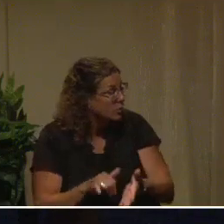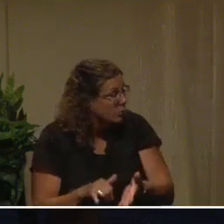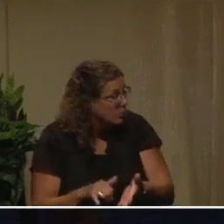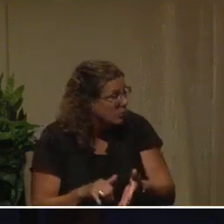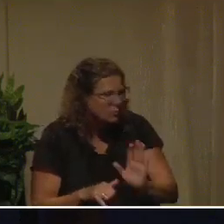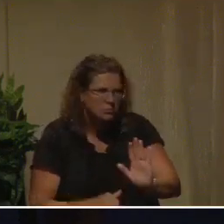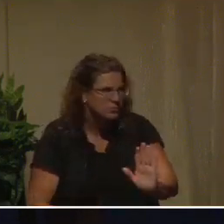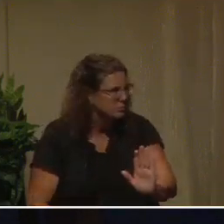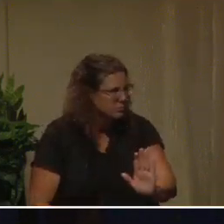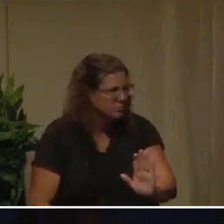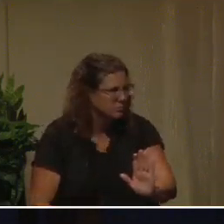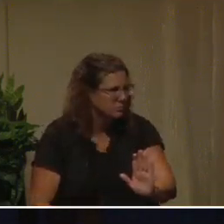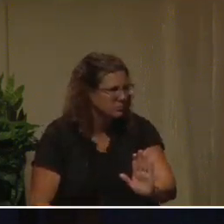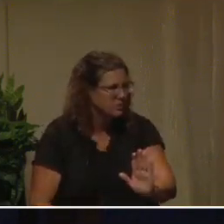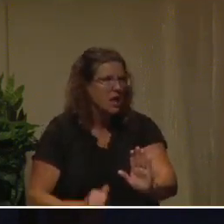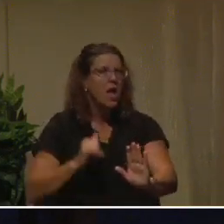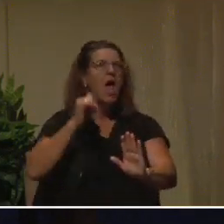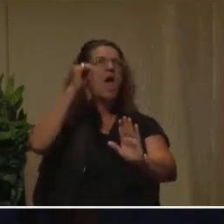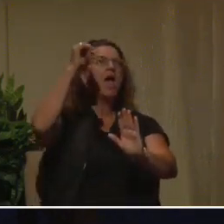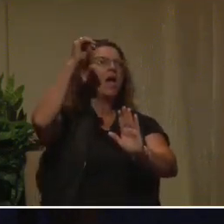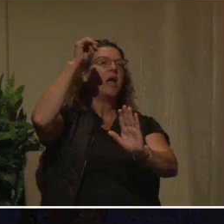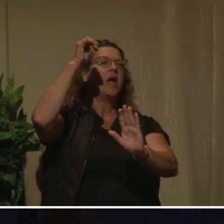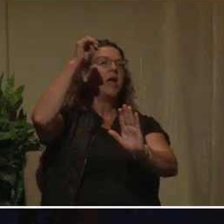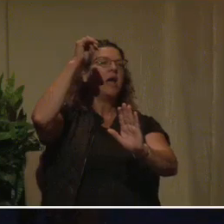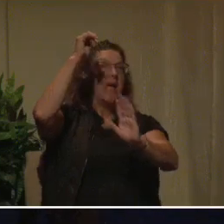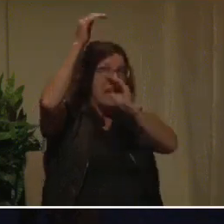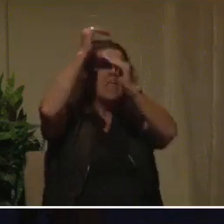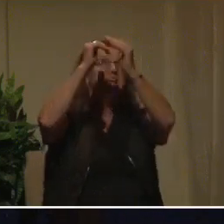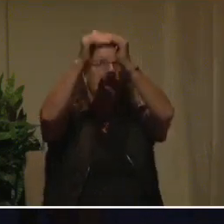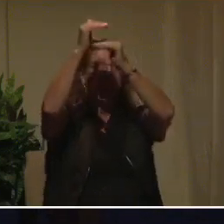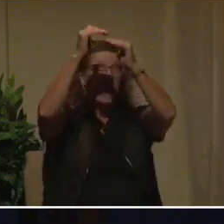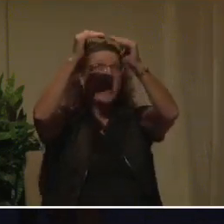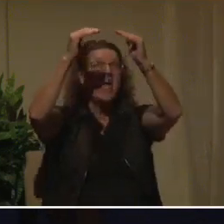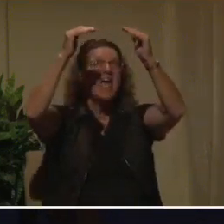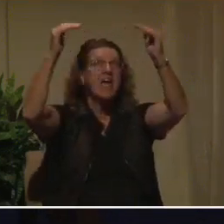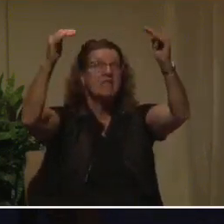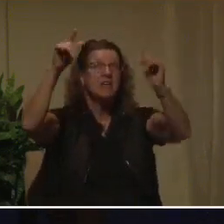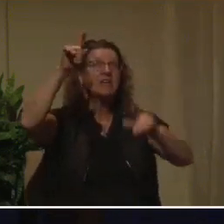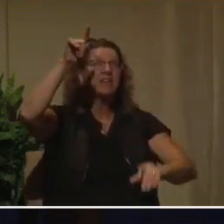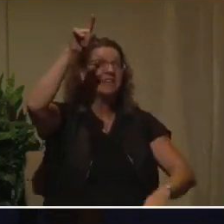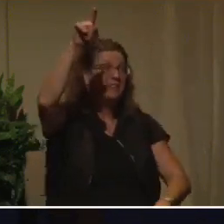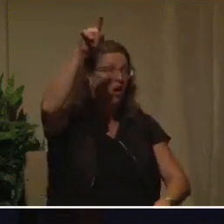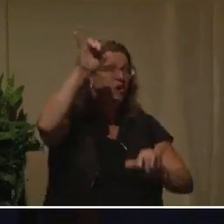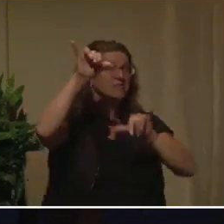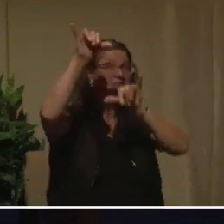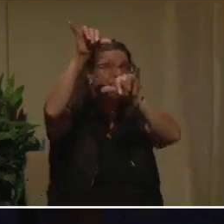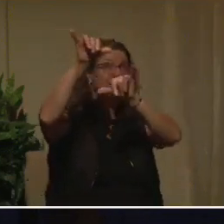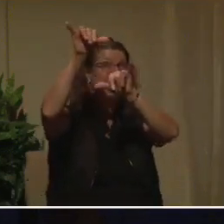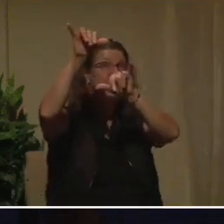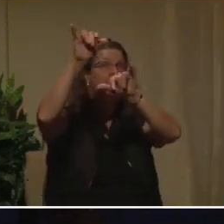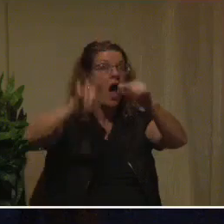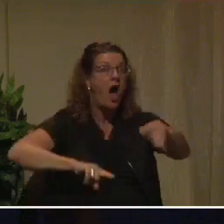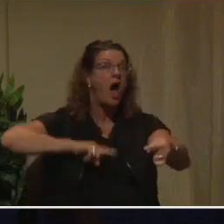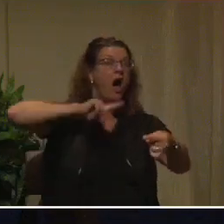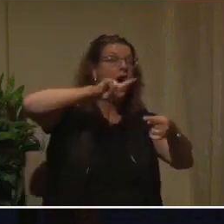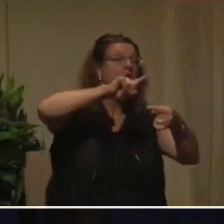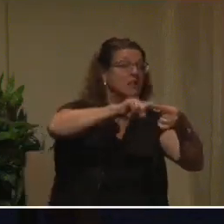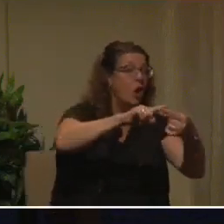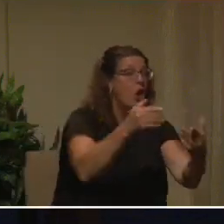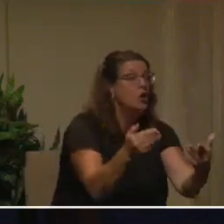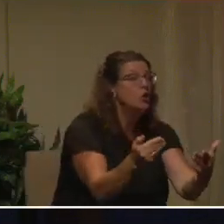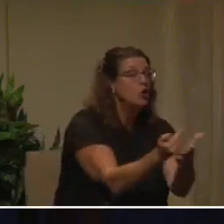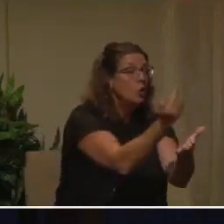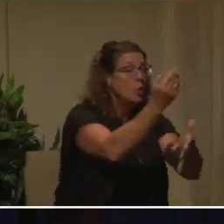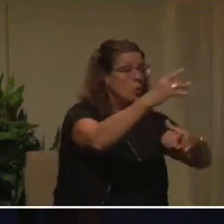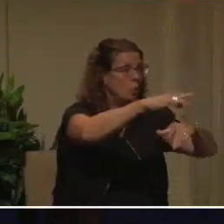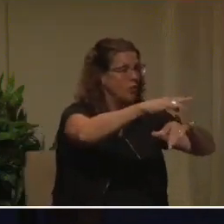just a stopover place until the new heavens and the new earth come and we get our heavenly bodies. And